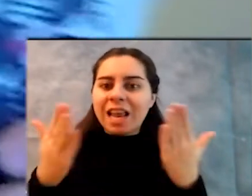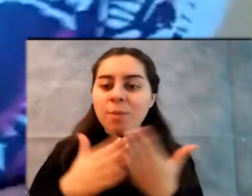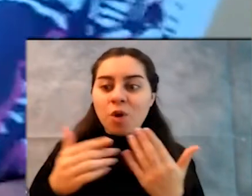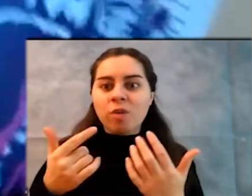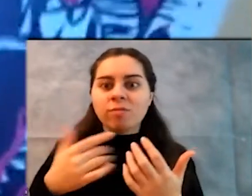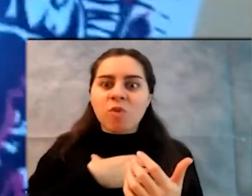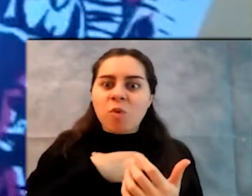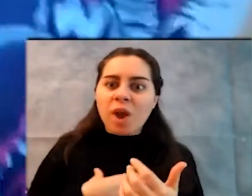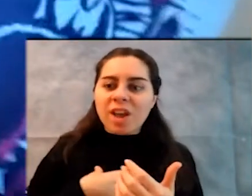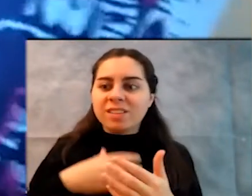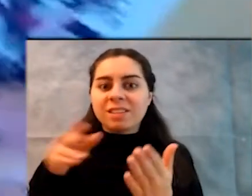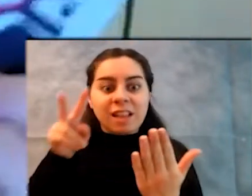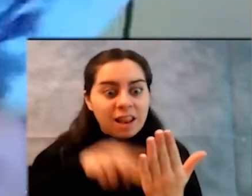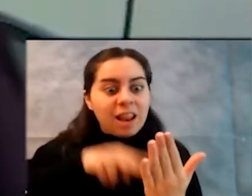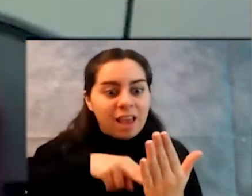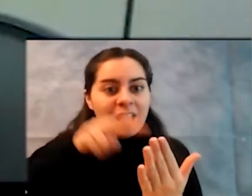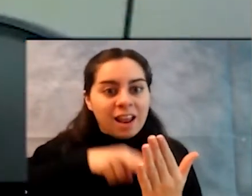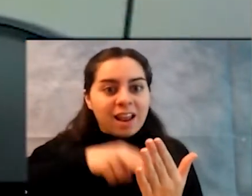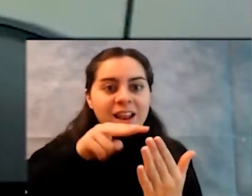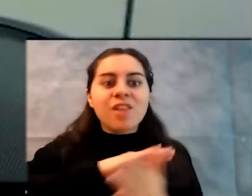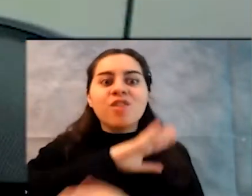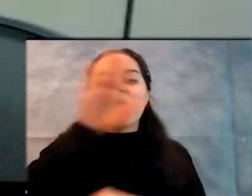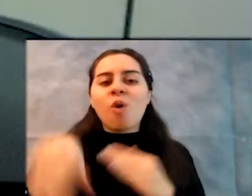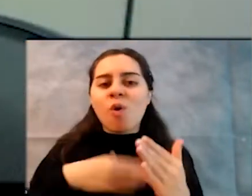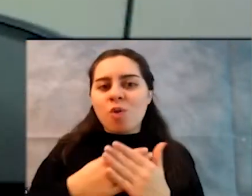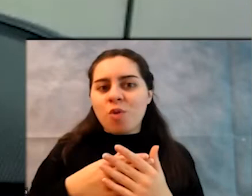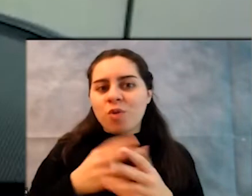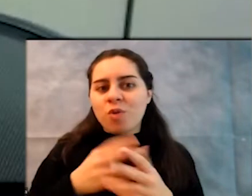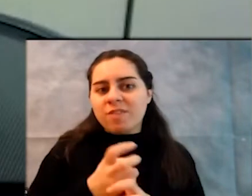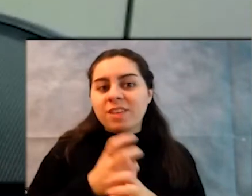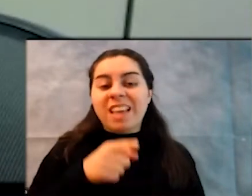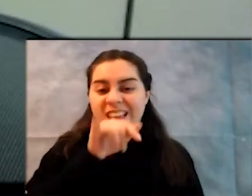So this one's on my to-read list right now.